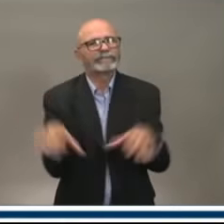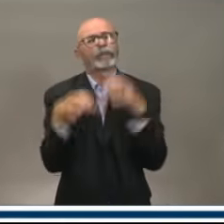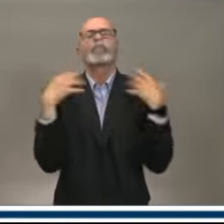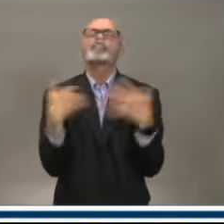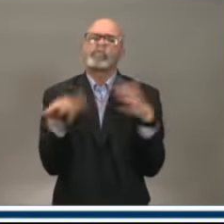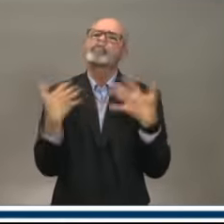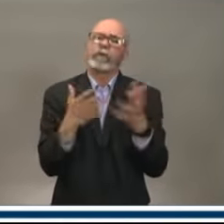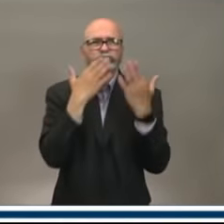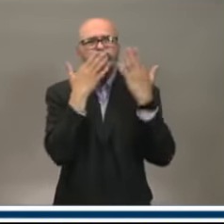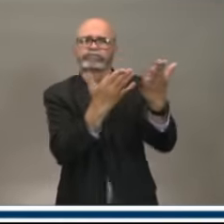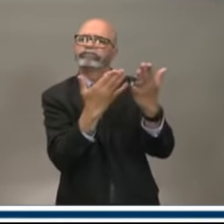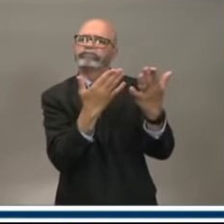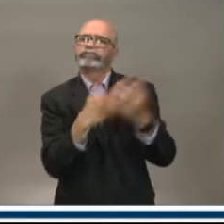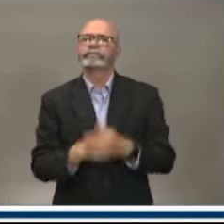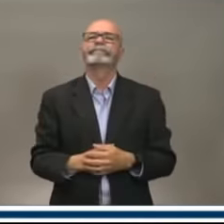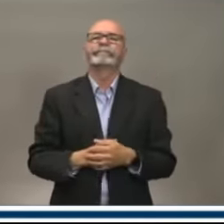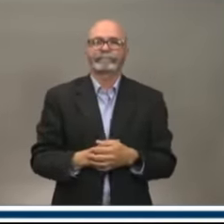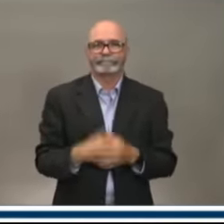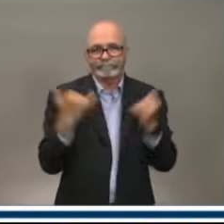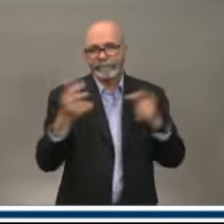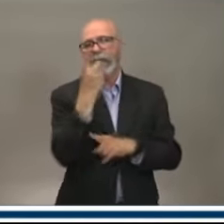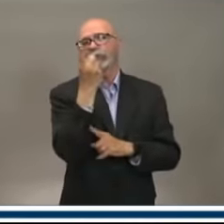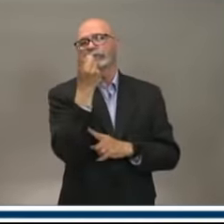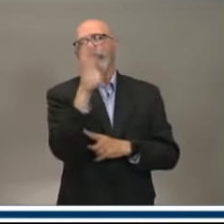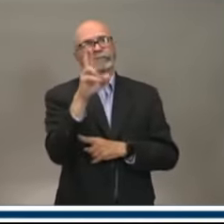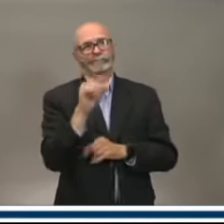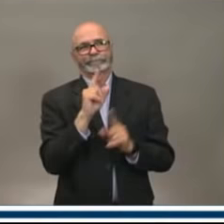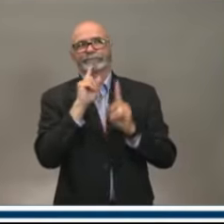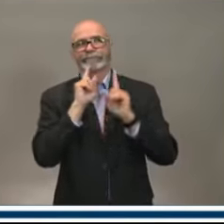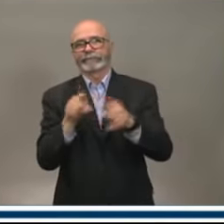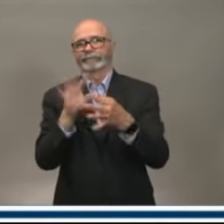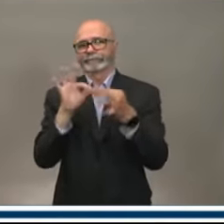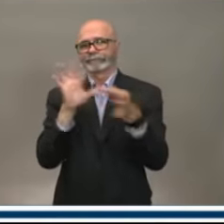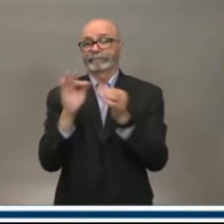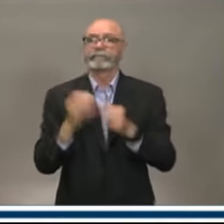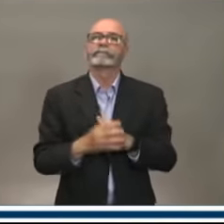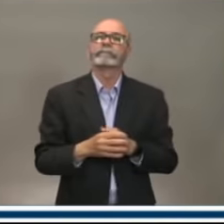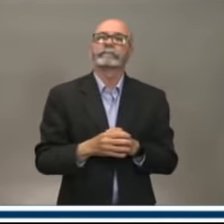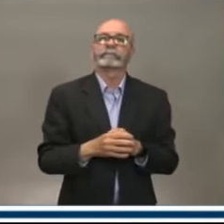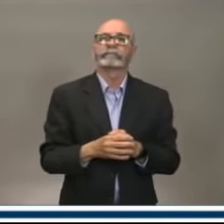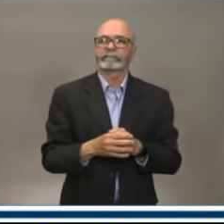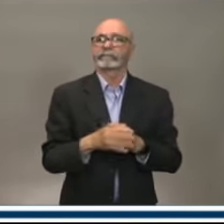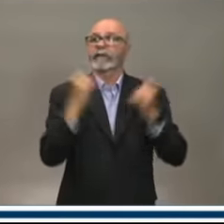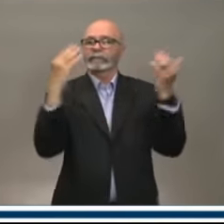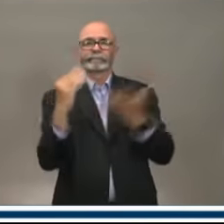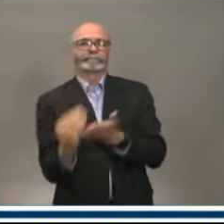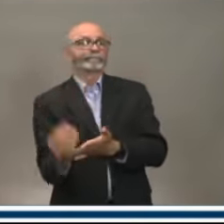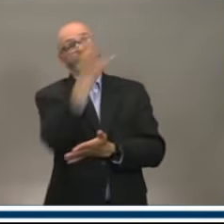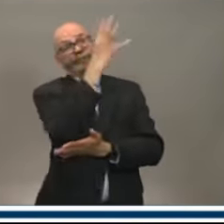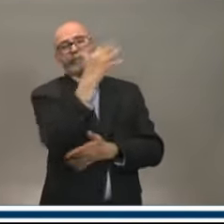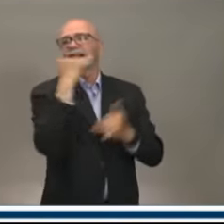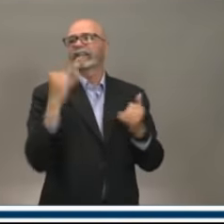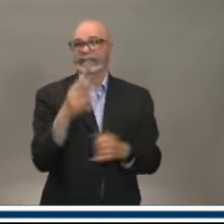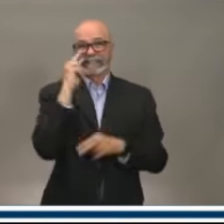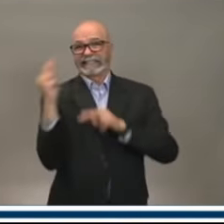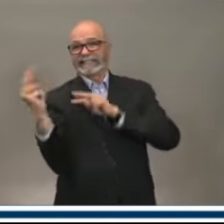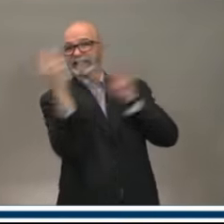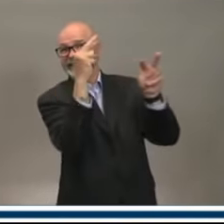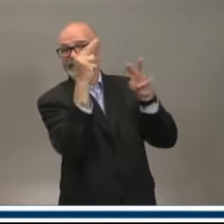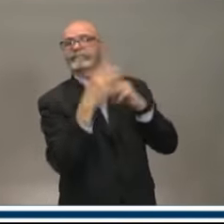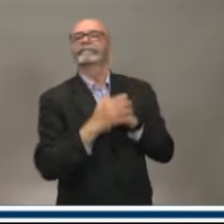going to walk through at the slide deck, which really outlines the national